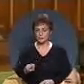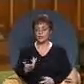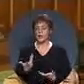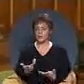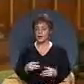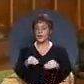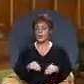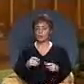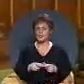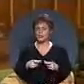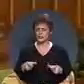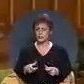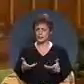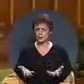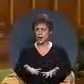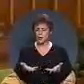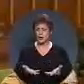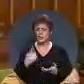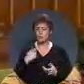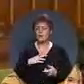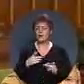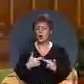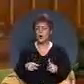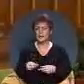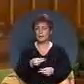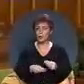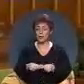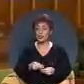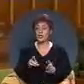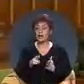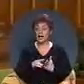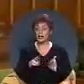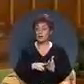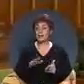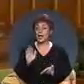was pushed by the Minister of Industry, and